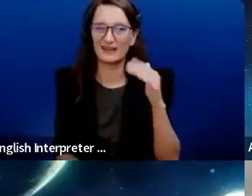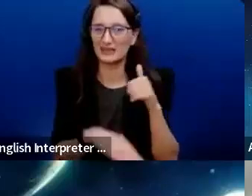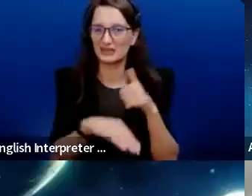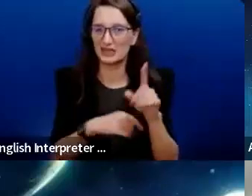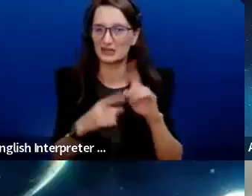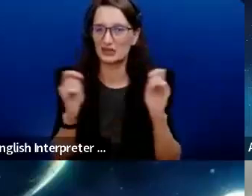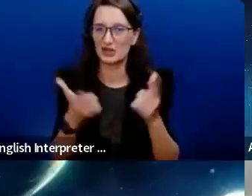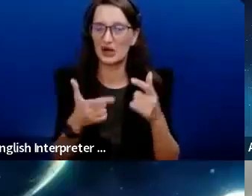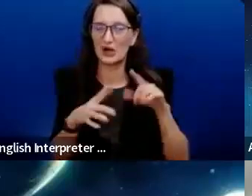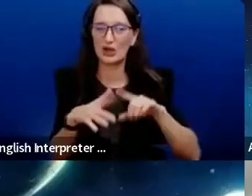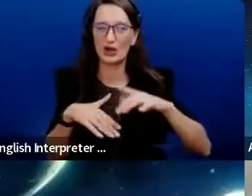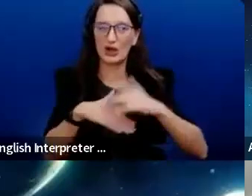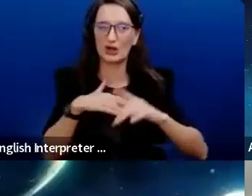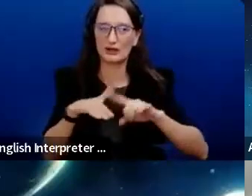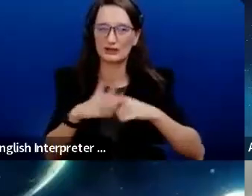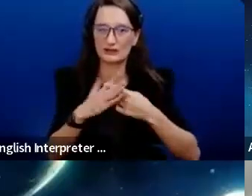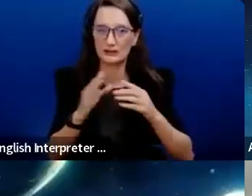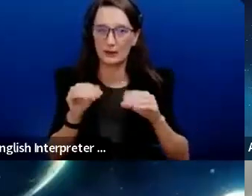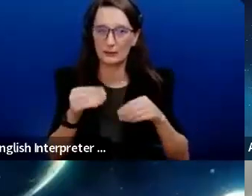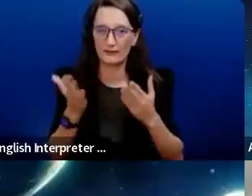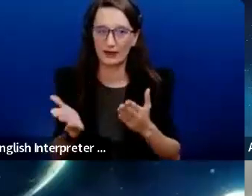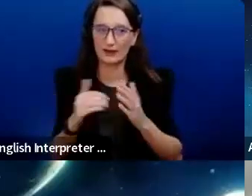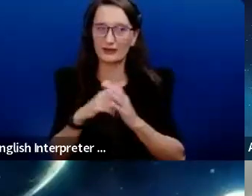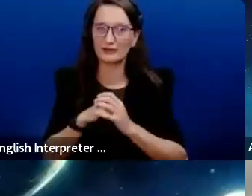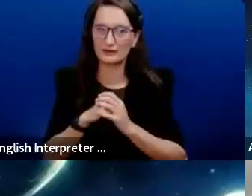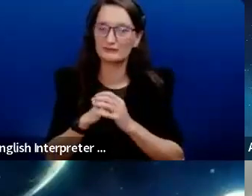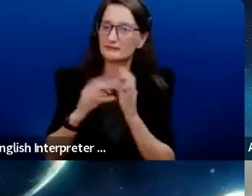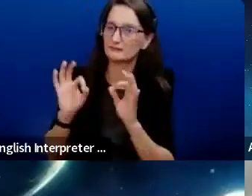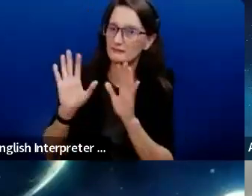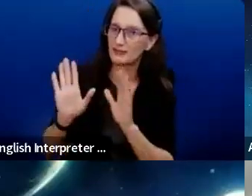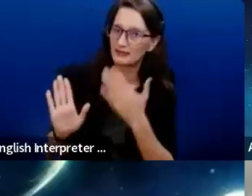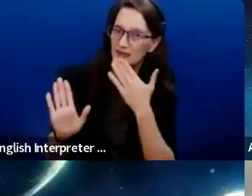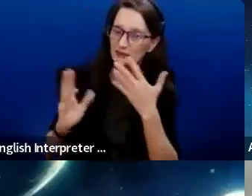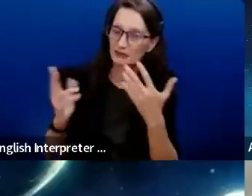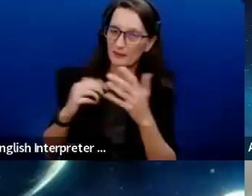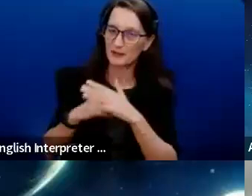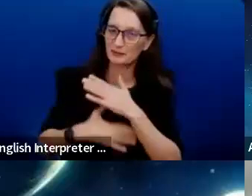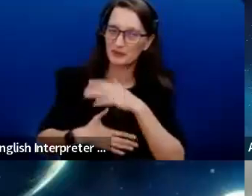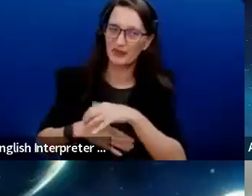the early start providers. Excellent. Thank you so much. Appreciate that.